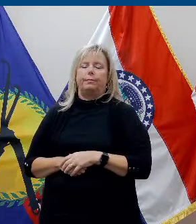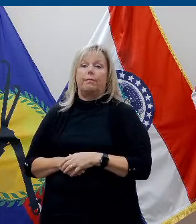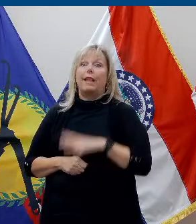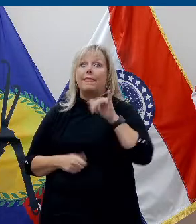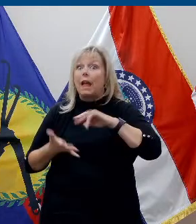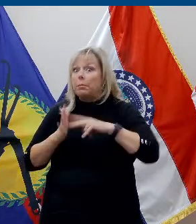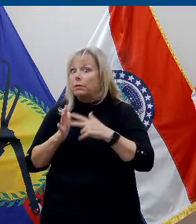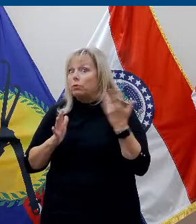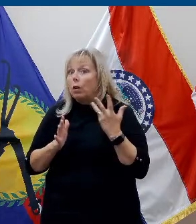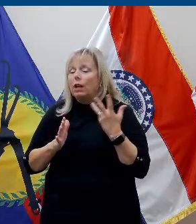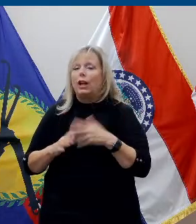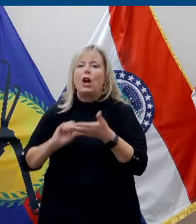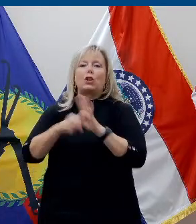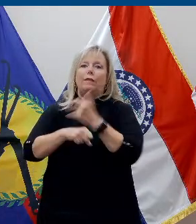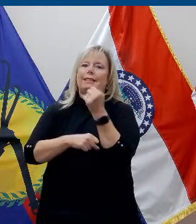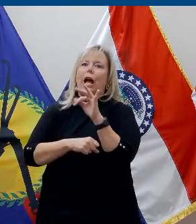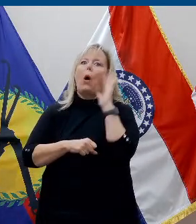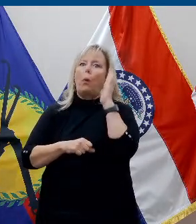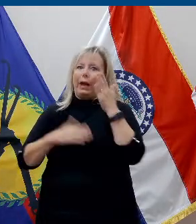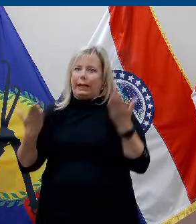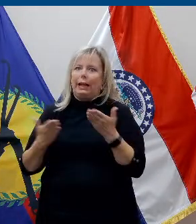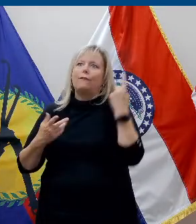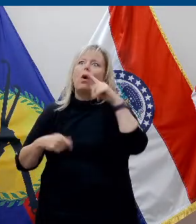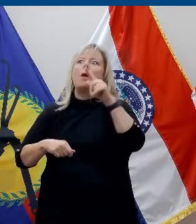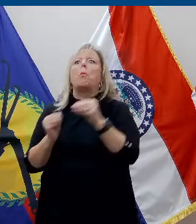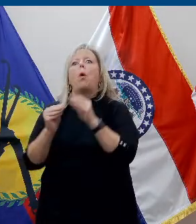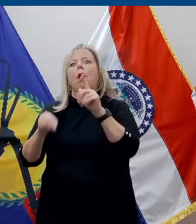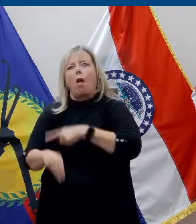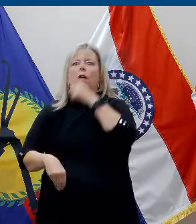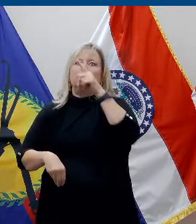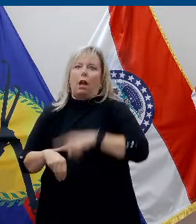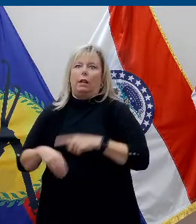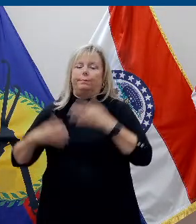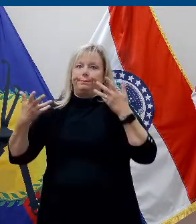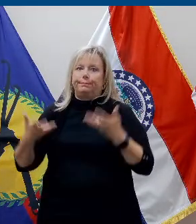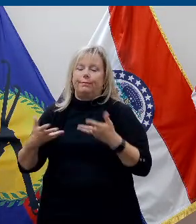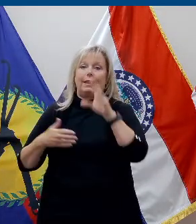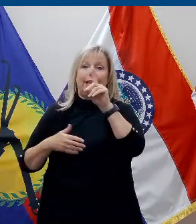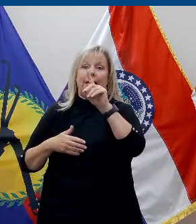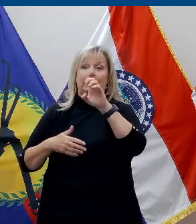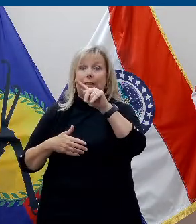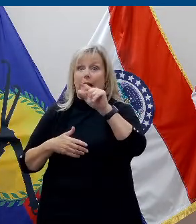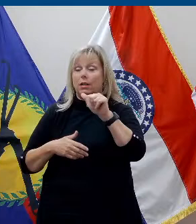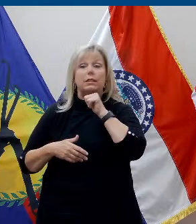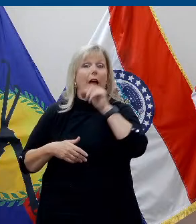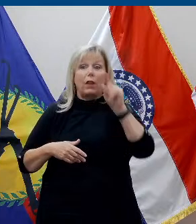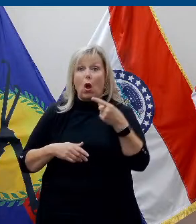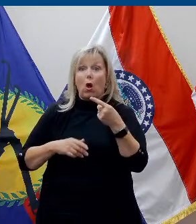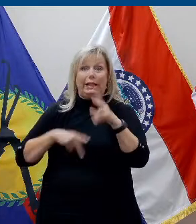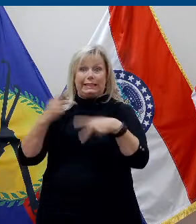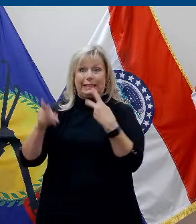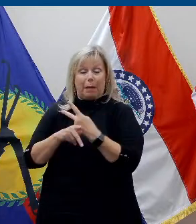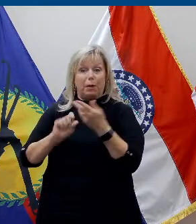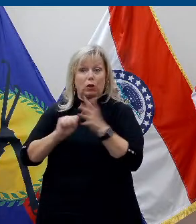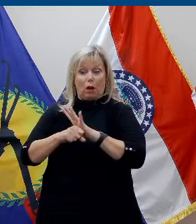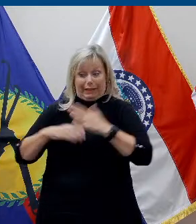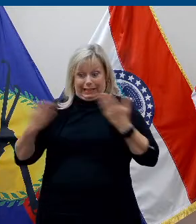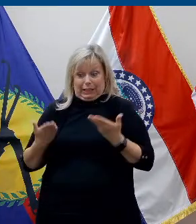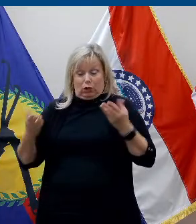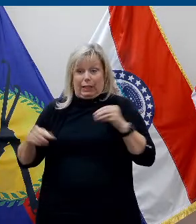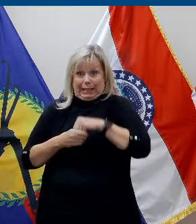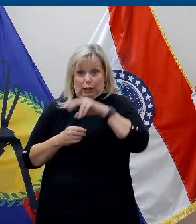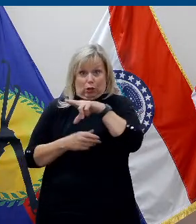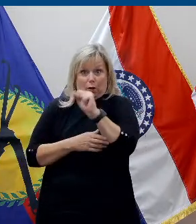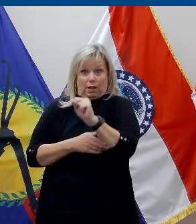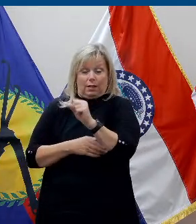This means that COVID-19 will be with us for a longer period of time. Delta is not the only variant that's currently present in the United